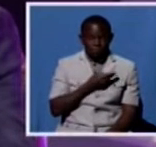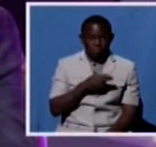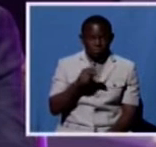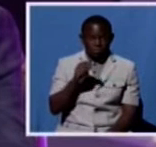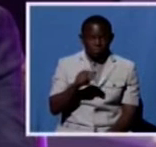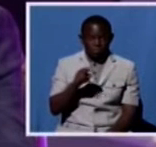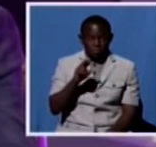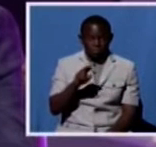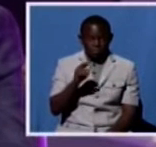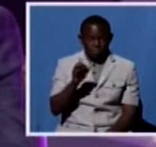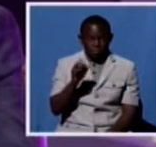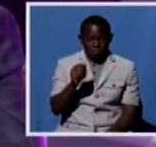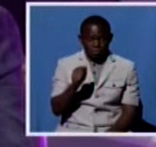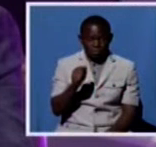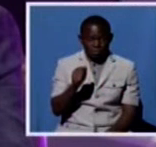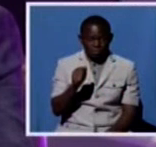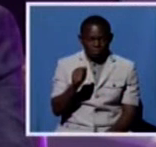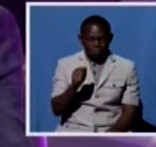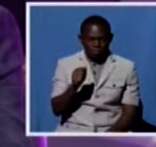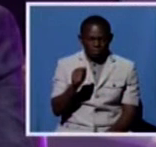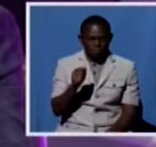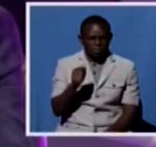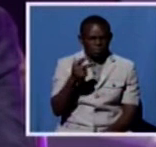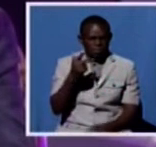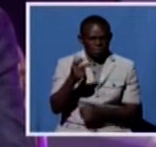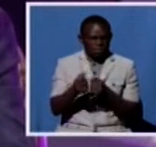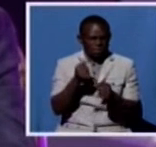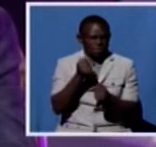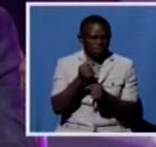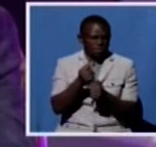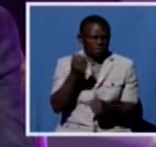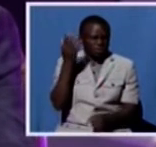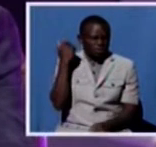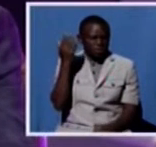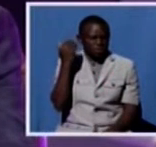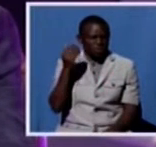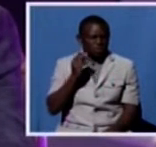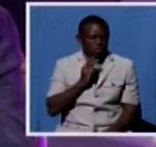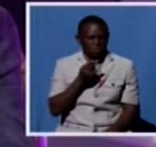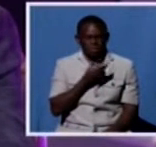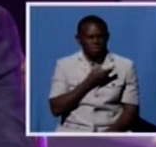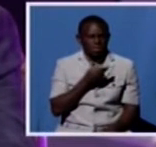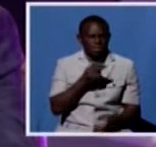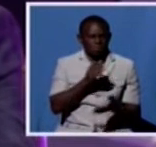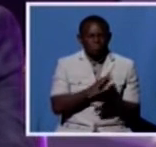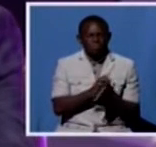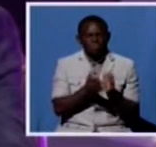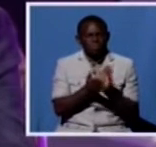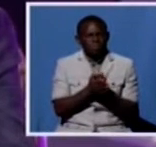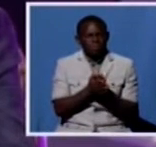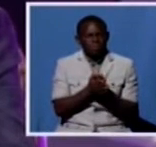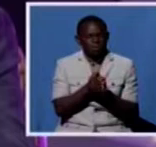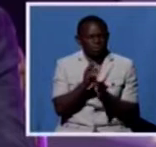about 2 years ago, 2015, we were 25 in terms of the staffing levels. We are more